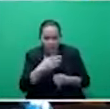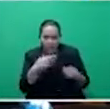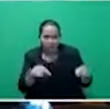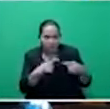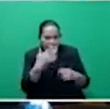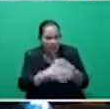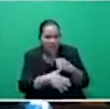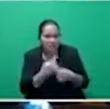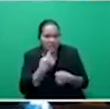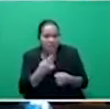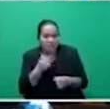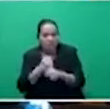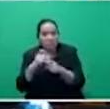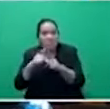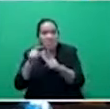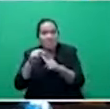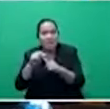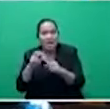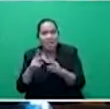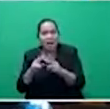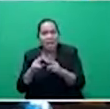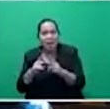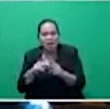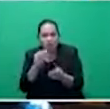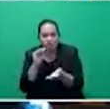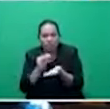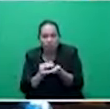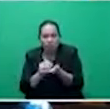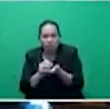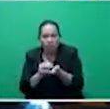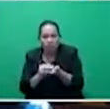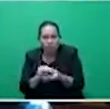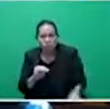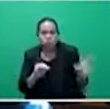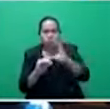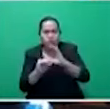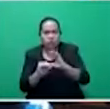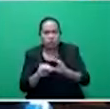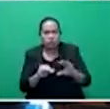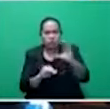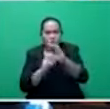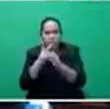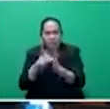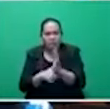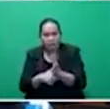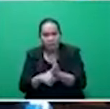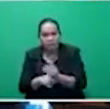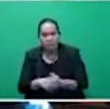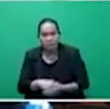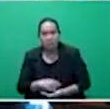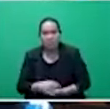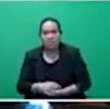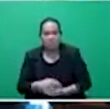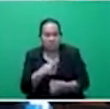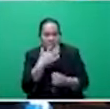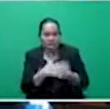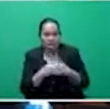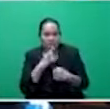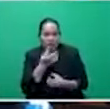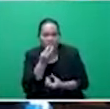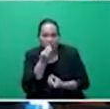that our GDP doubled in such a short period of time. It doubled, Mr. Speaker, sir. And that there